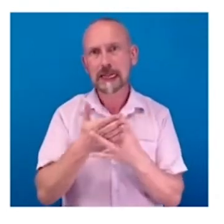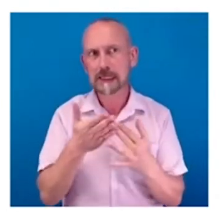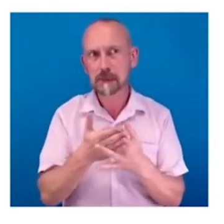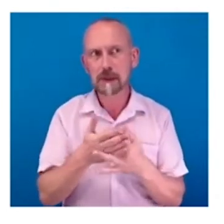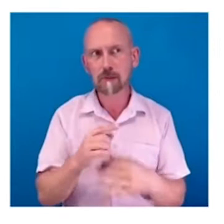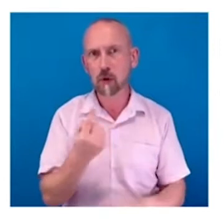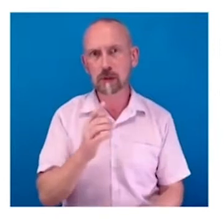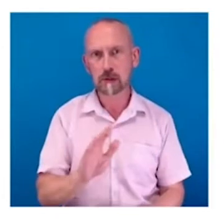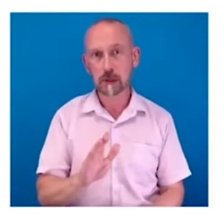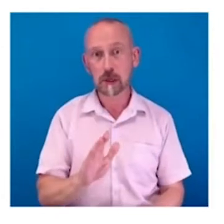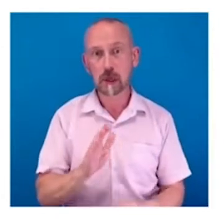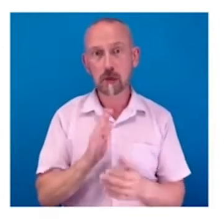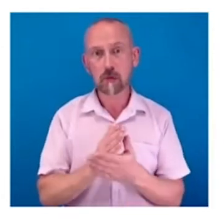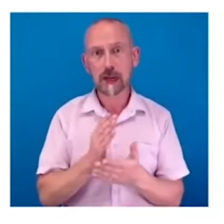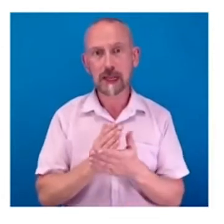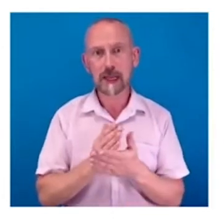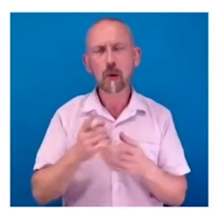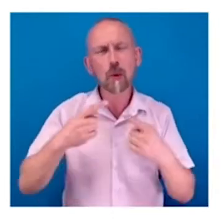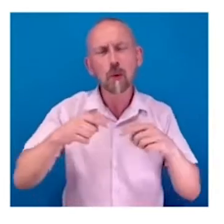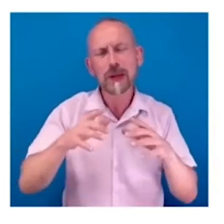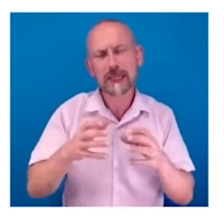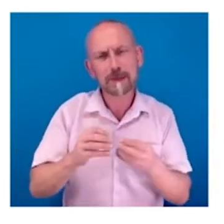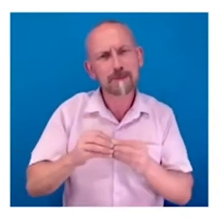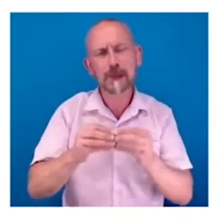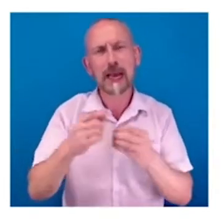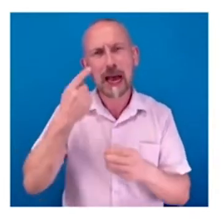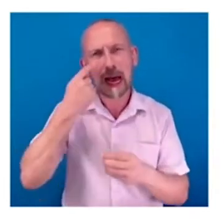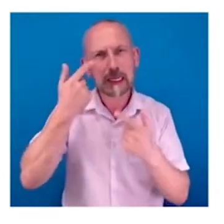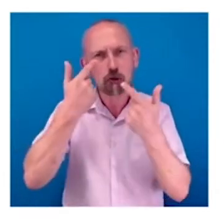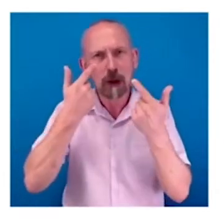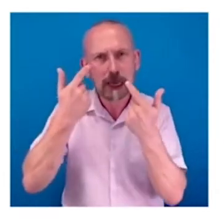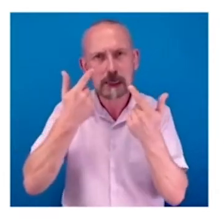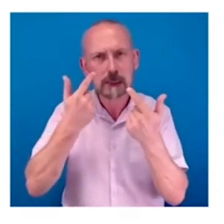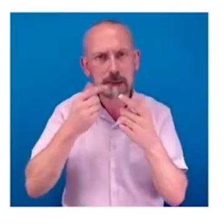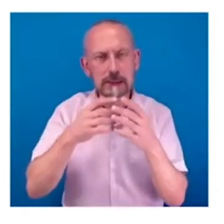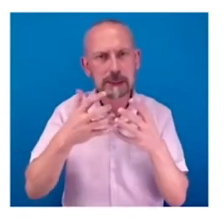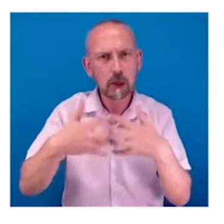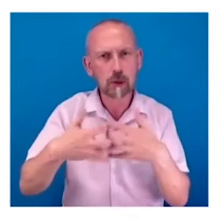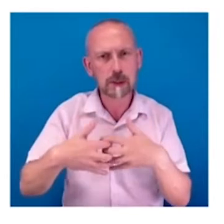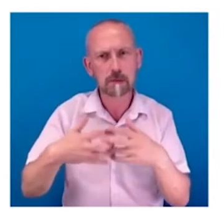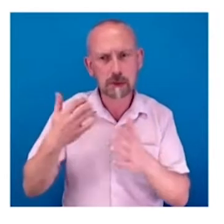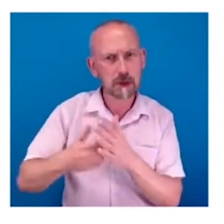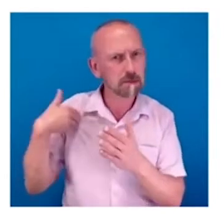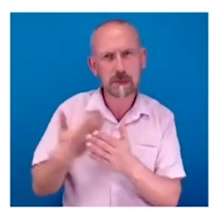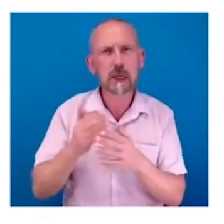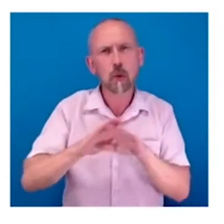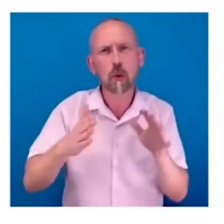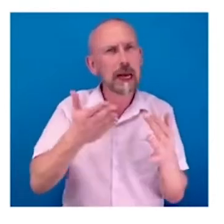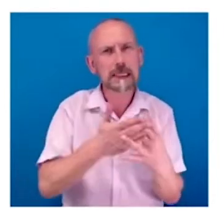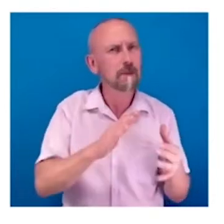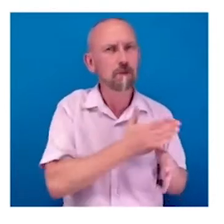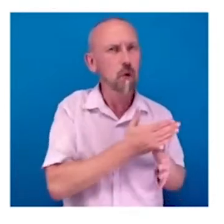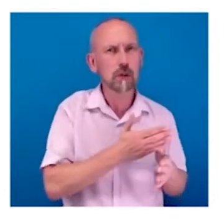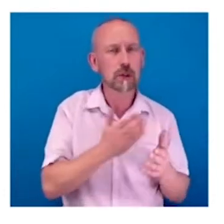what we do in Tobii is we provide eye tracking technology, and we do that for a lot of different fields. And we actually started in other fields in accessibility.